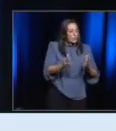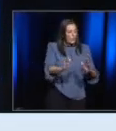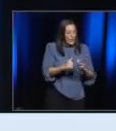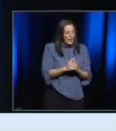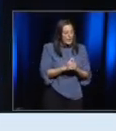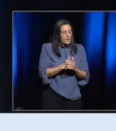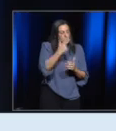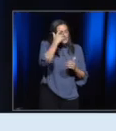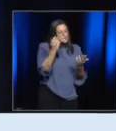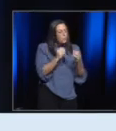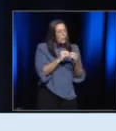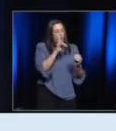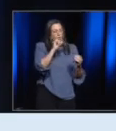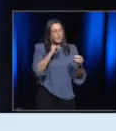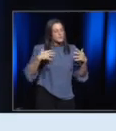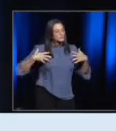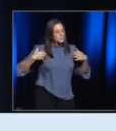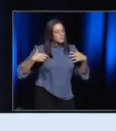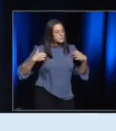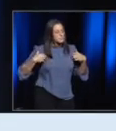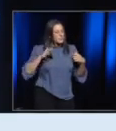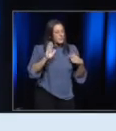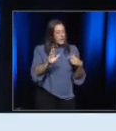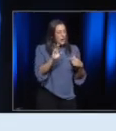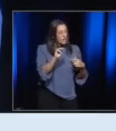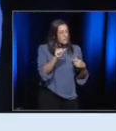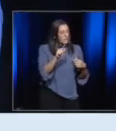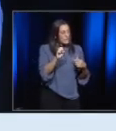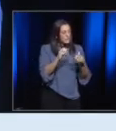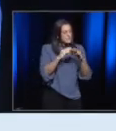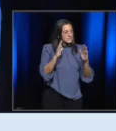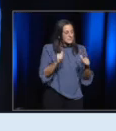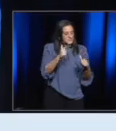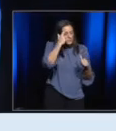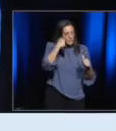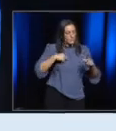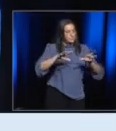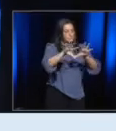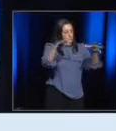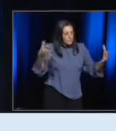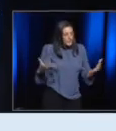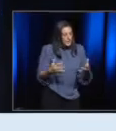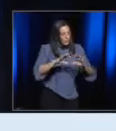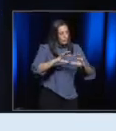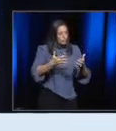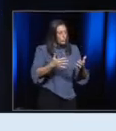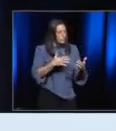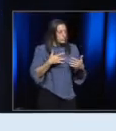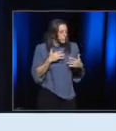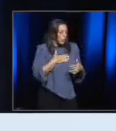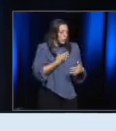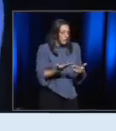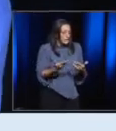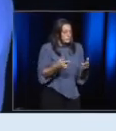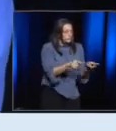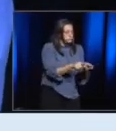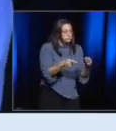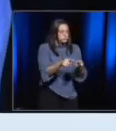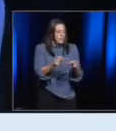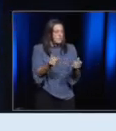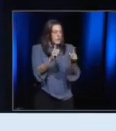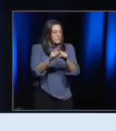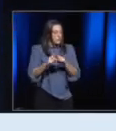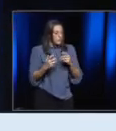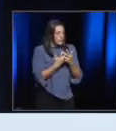promiscuous chimpanzee-like mating system to intergroup cooperation. So here, just admire this largest